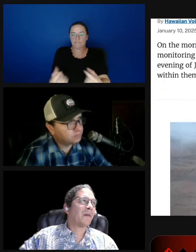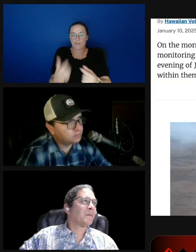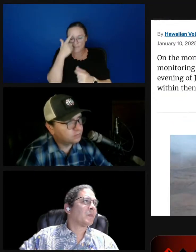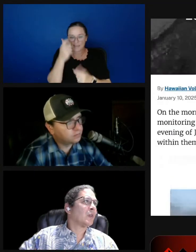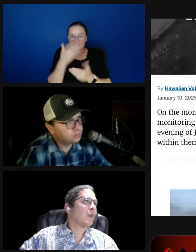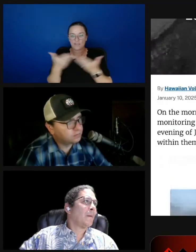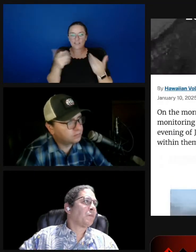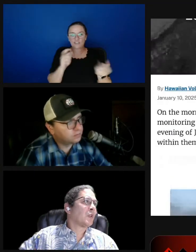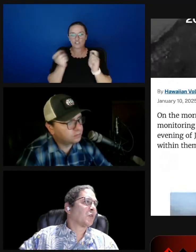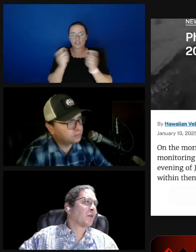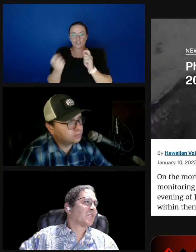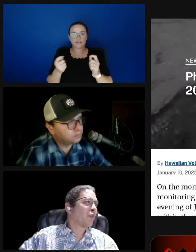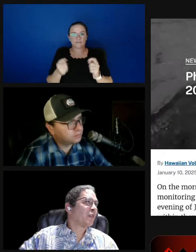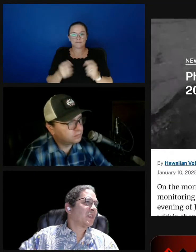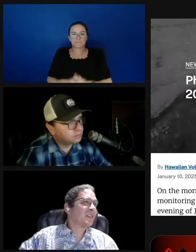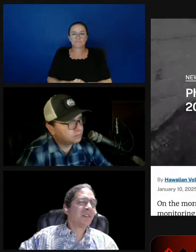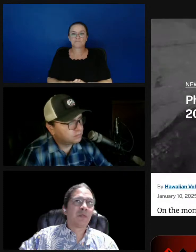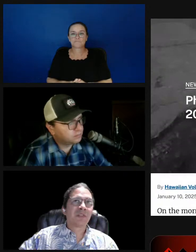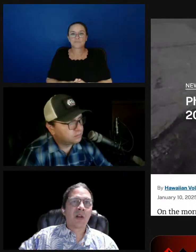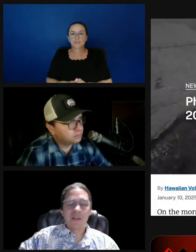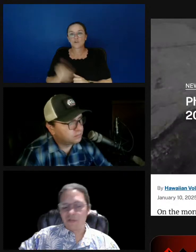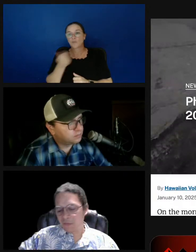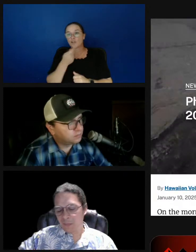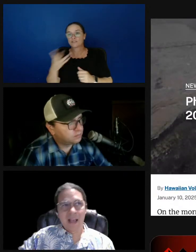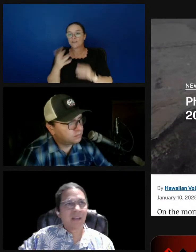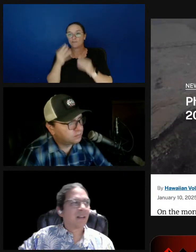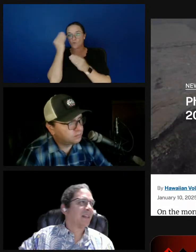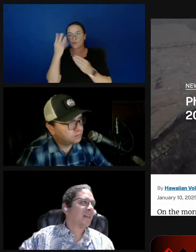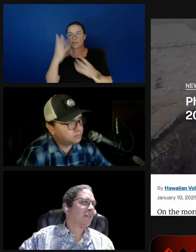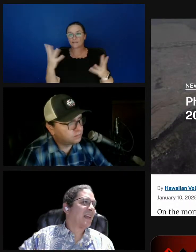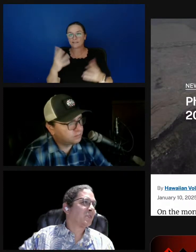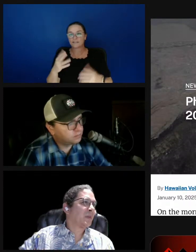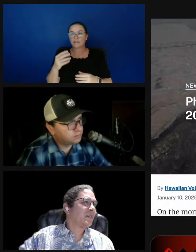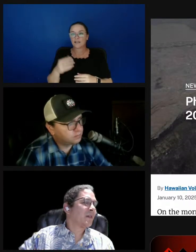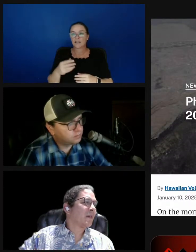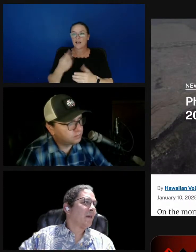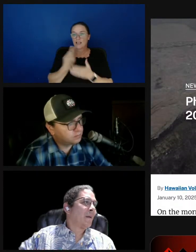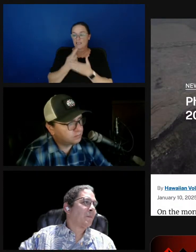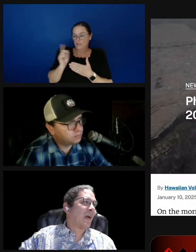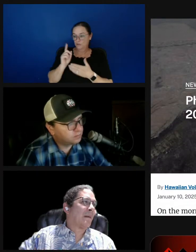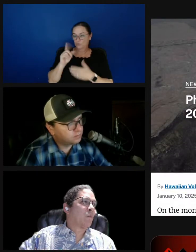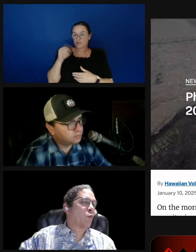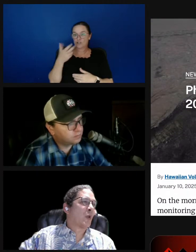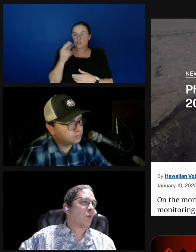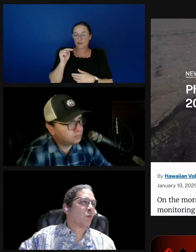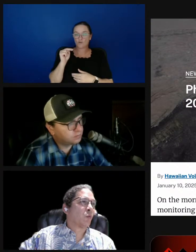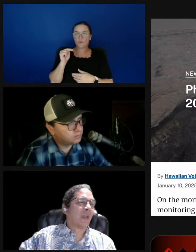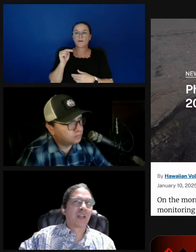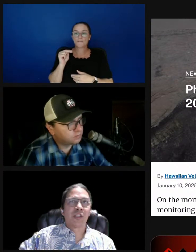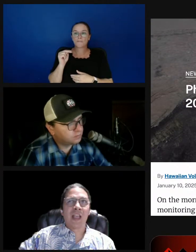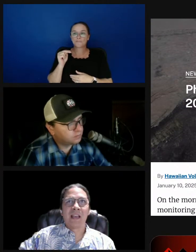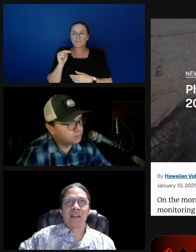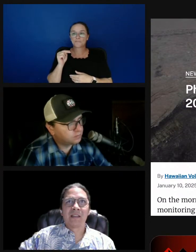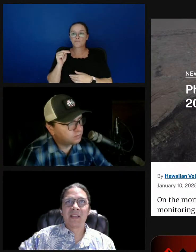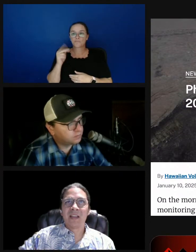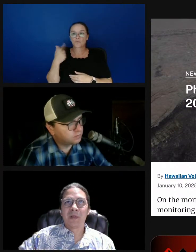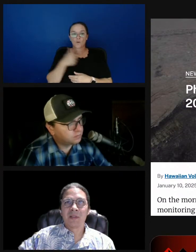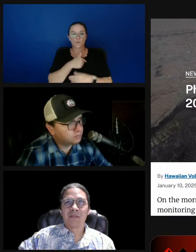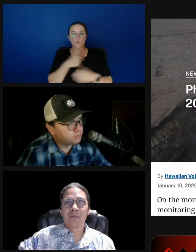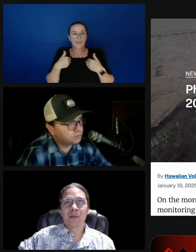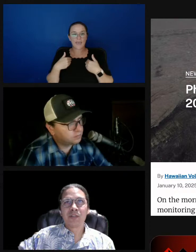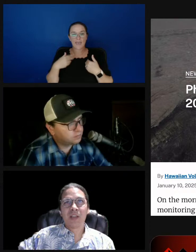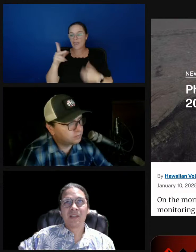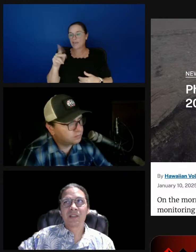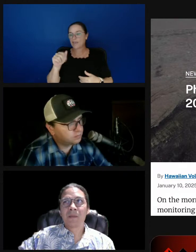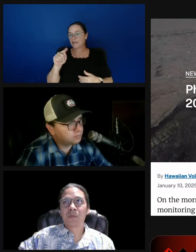fast. So there are several releases. We'll start off back at the end of last week when we actually had Katie